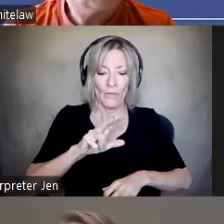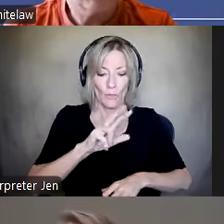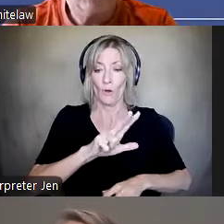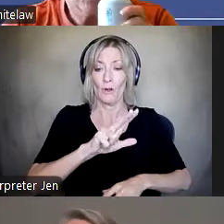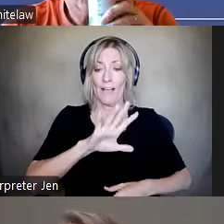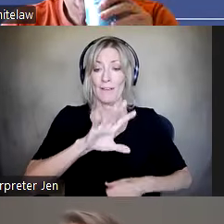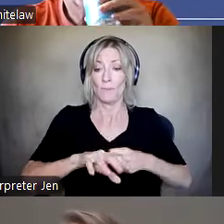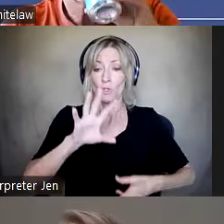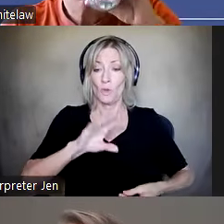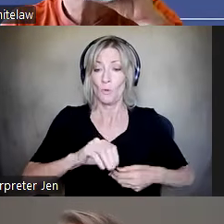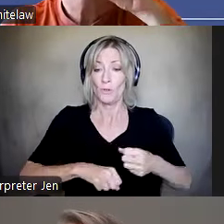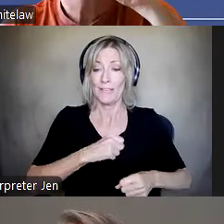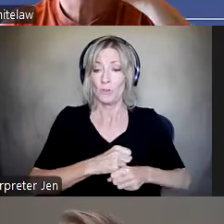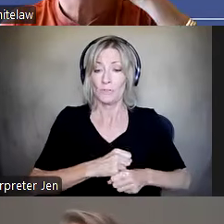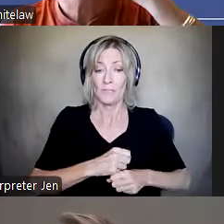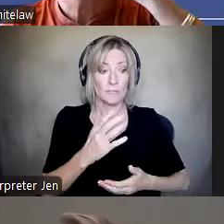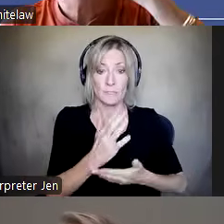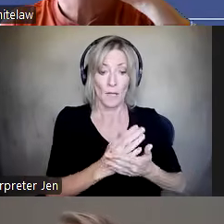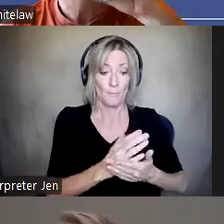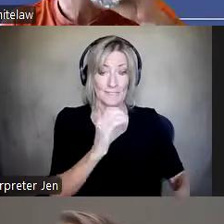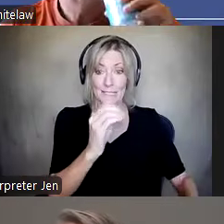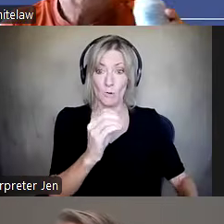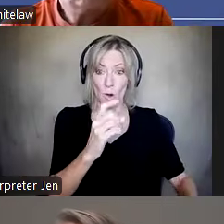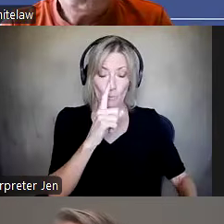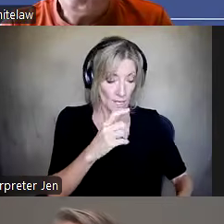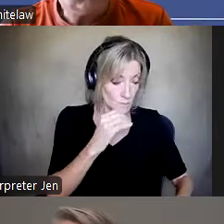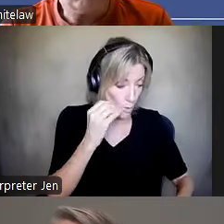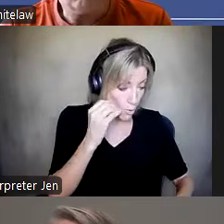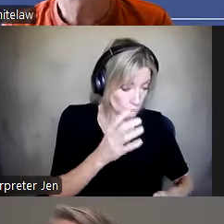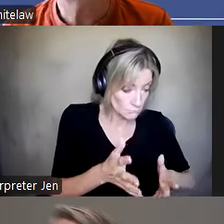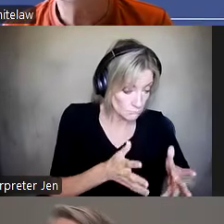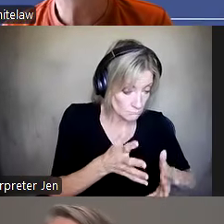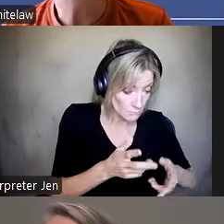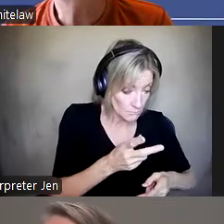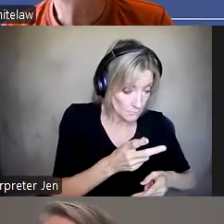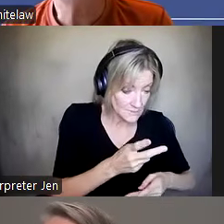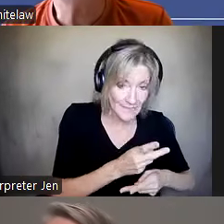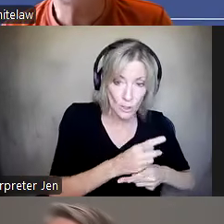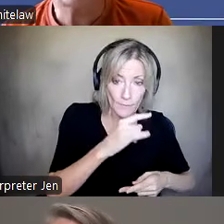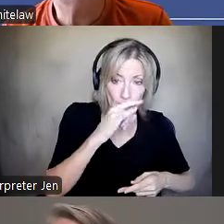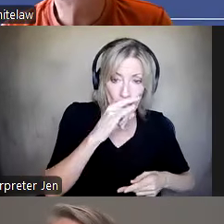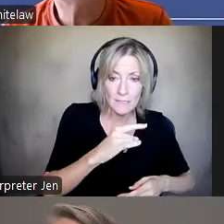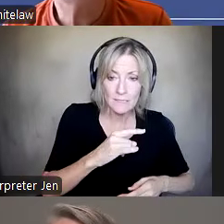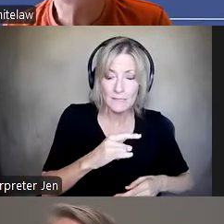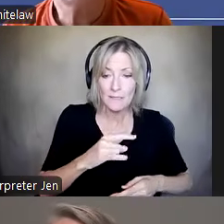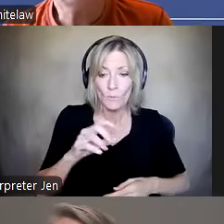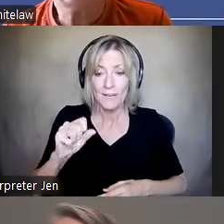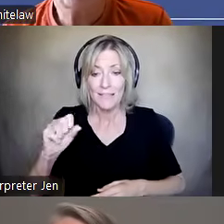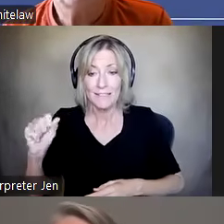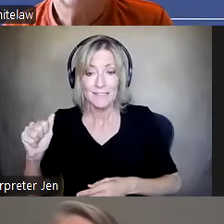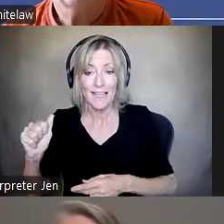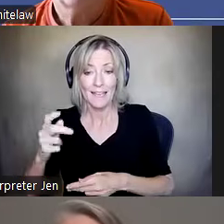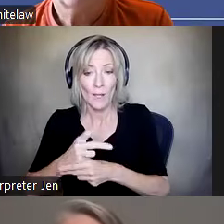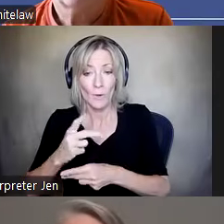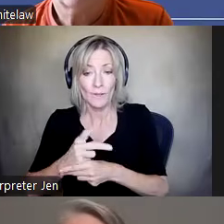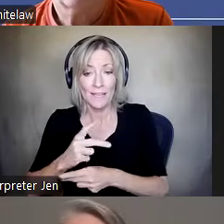there might be years of zero earnings when SSA goes to calculate their PIA out of their 35 years.